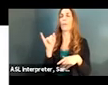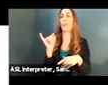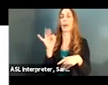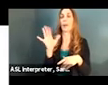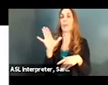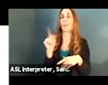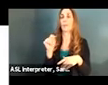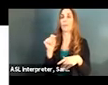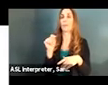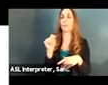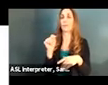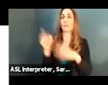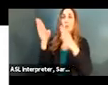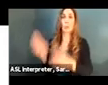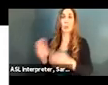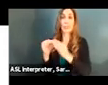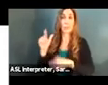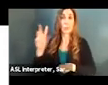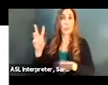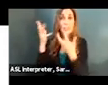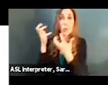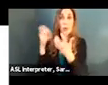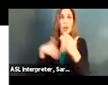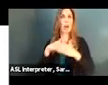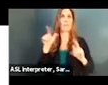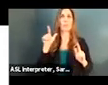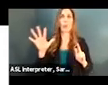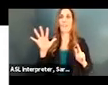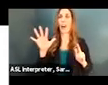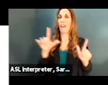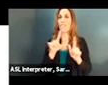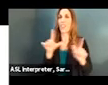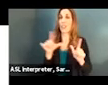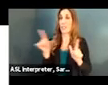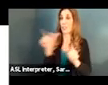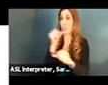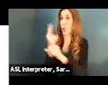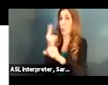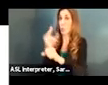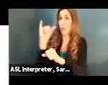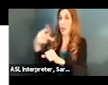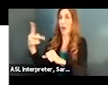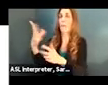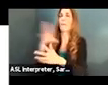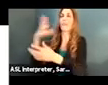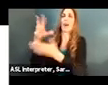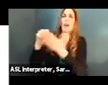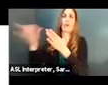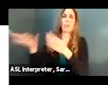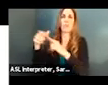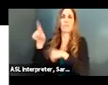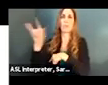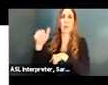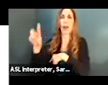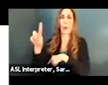20 person number 26 wants to borrow it. And if you're not using it, then we'd like to put it on their iPad. We can pull